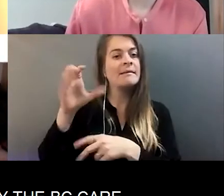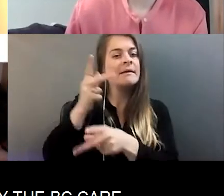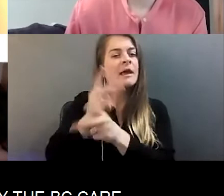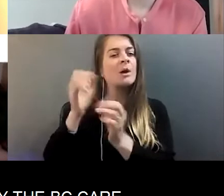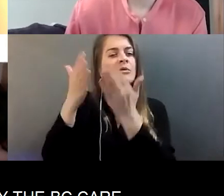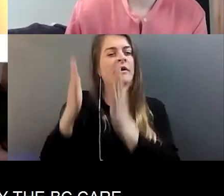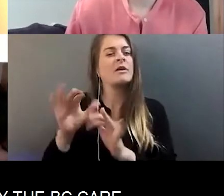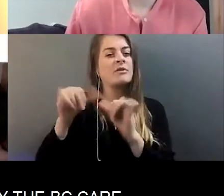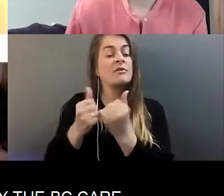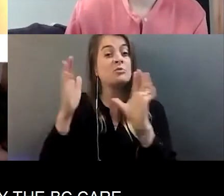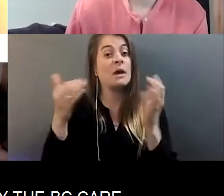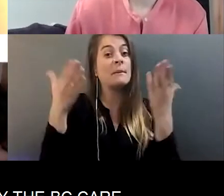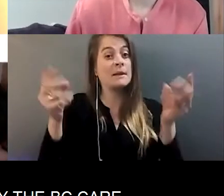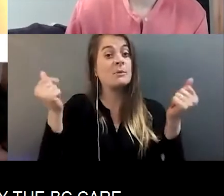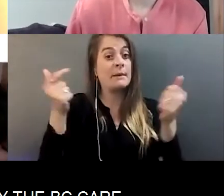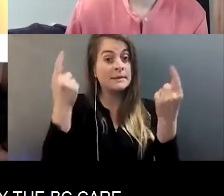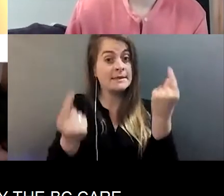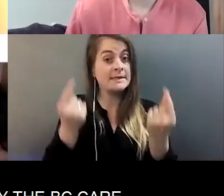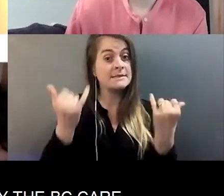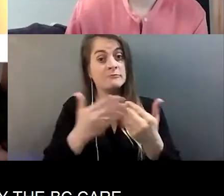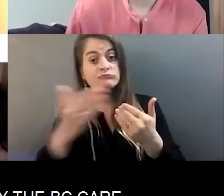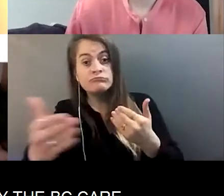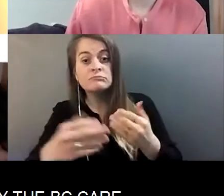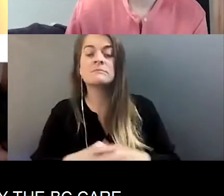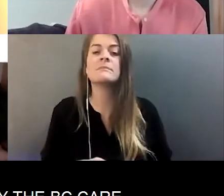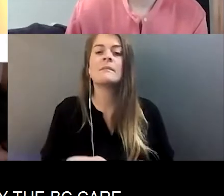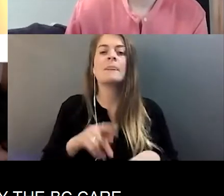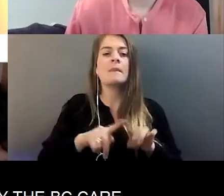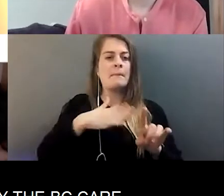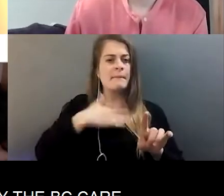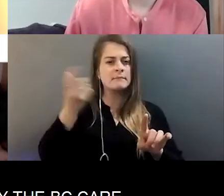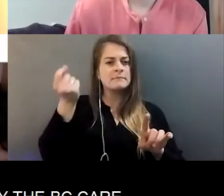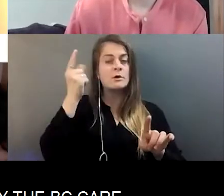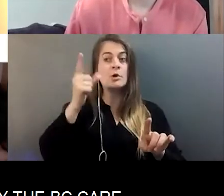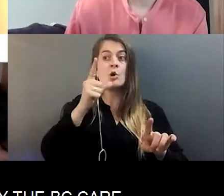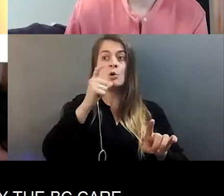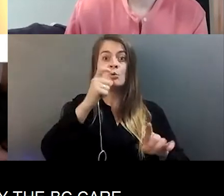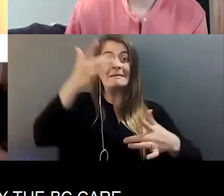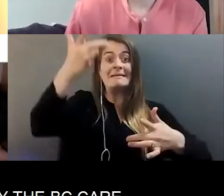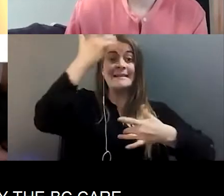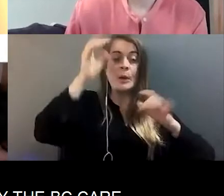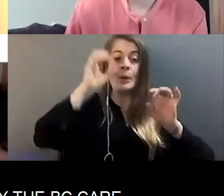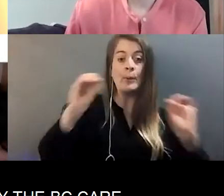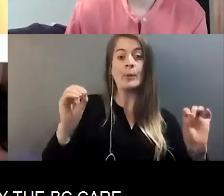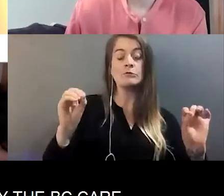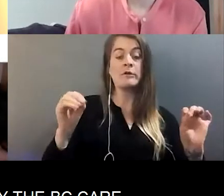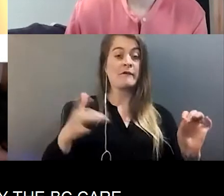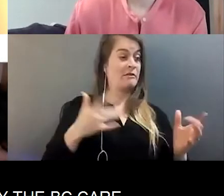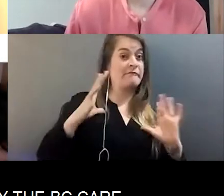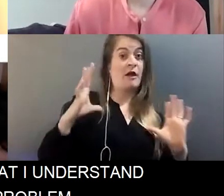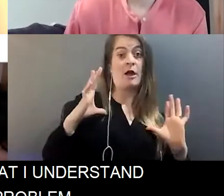Providers Association. And from what I understand, asymptomatic workers are a problem. I believe that's